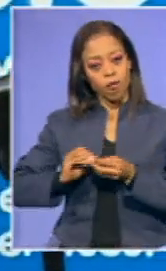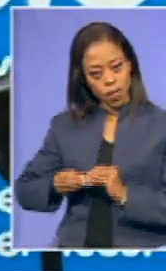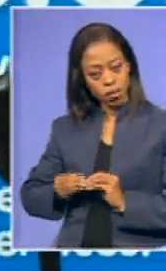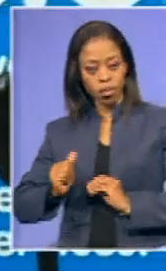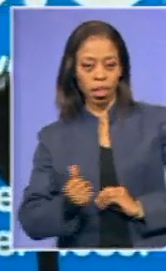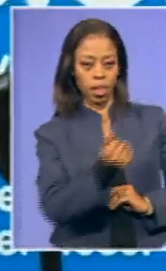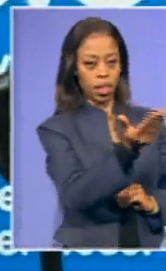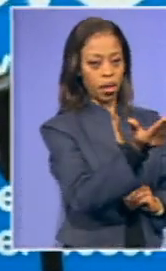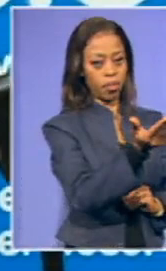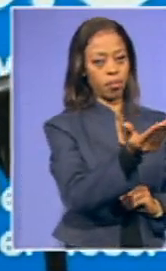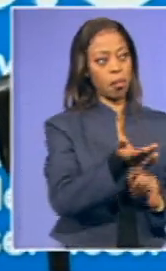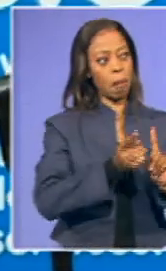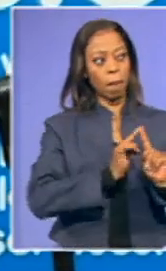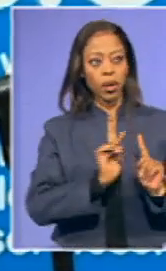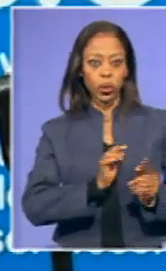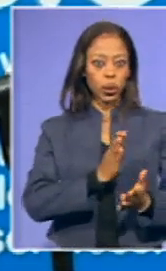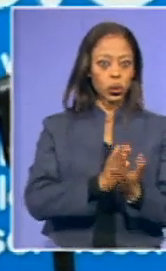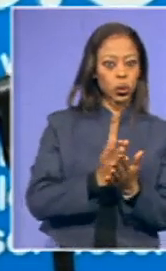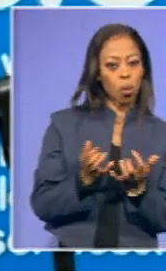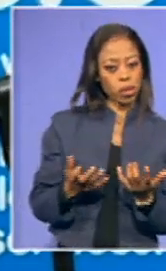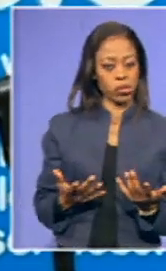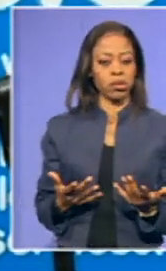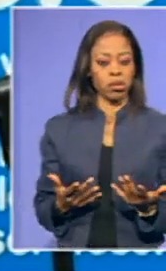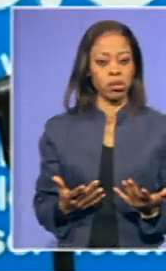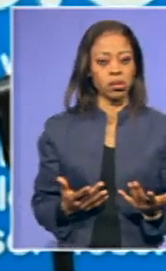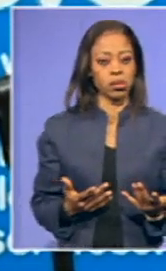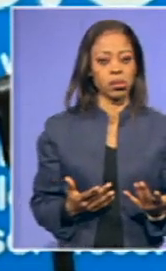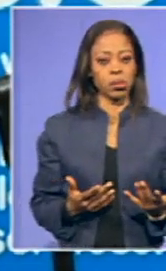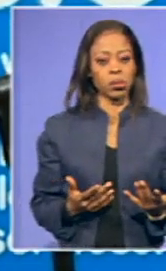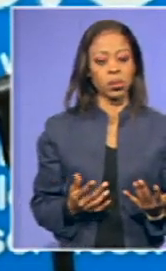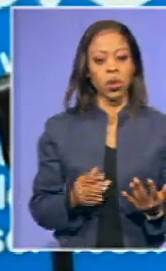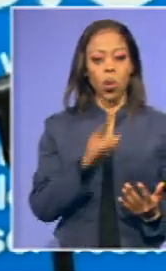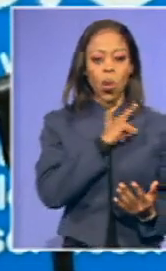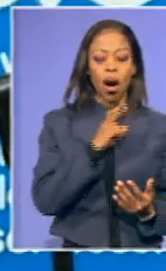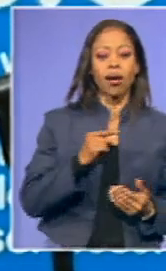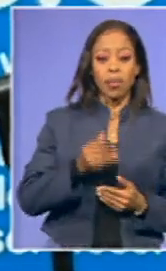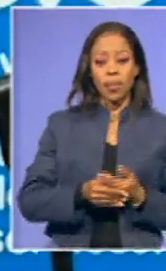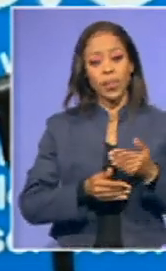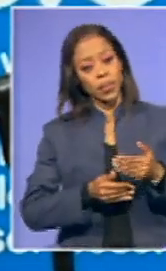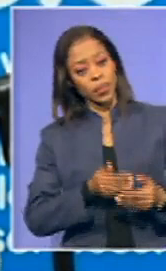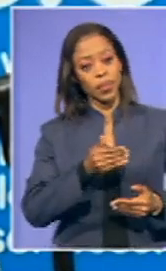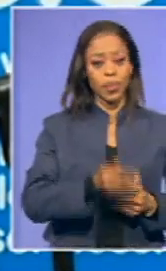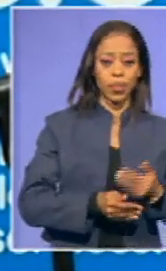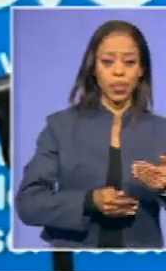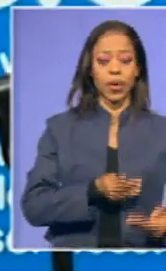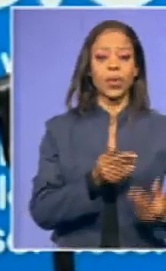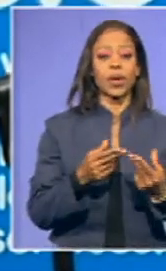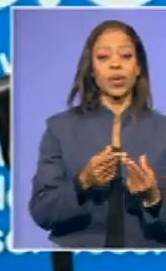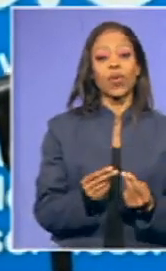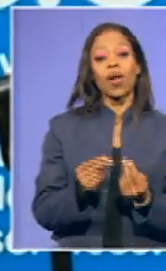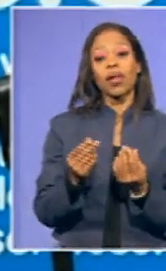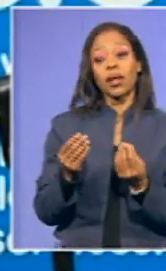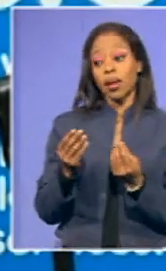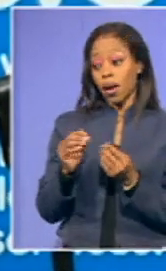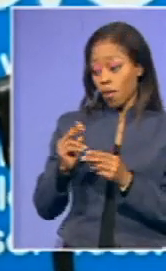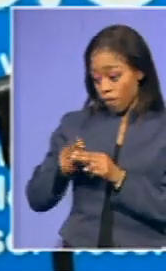claim. We're not really sure how much, we need then to go through the whole process, and then we will make the figures available as